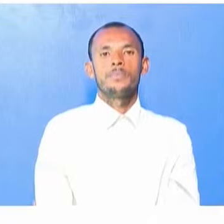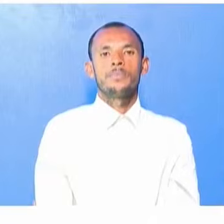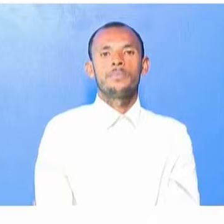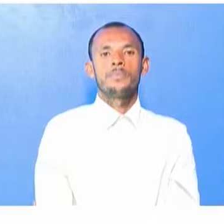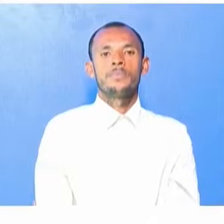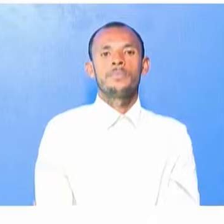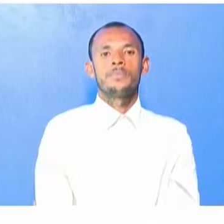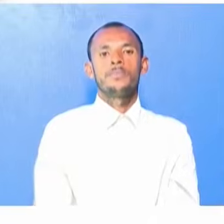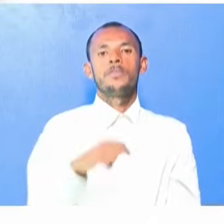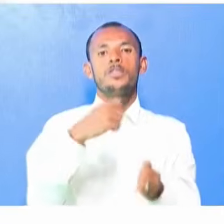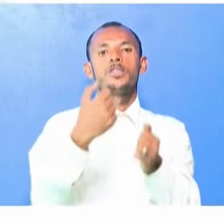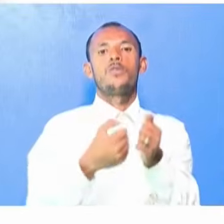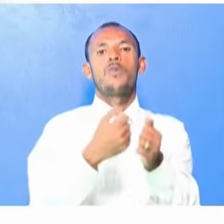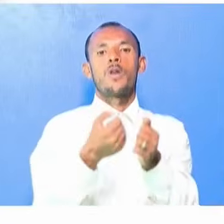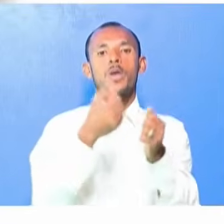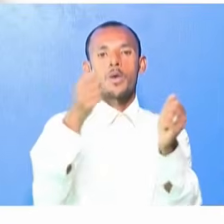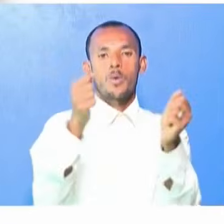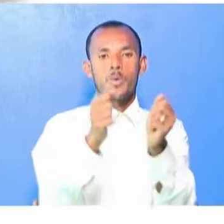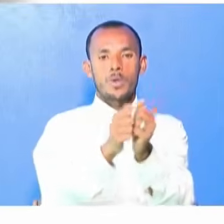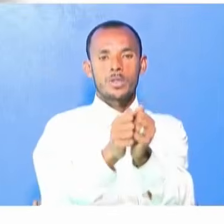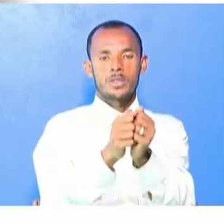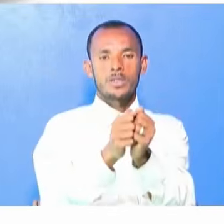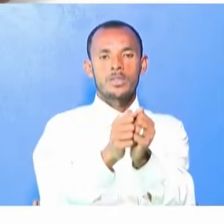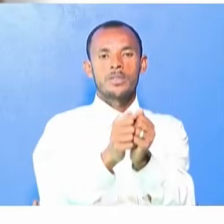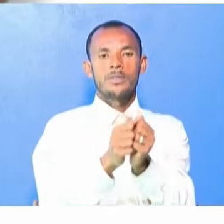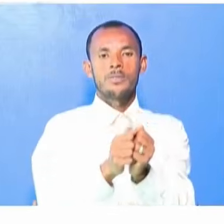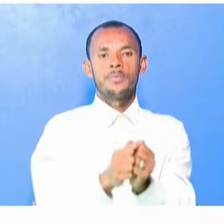The following with